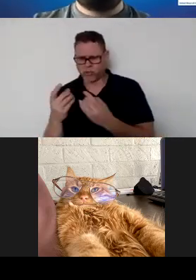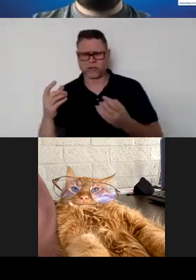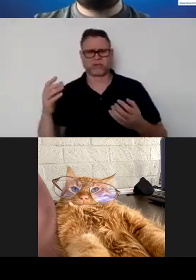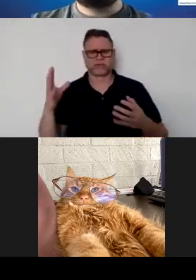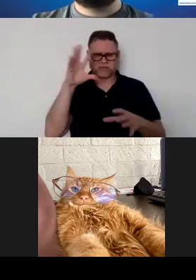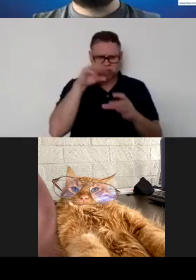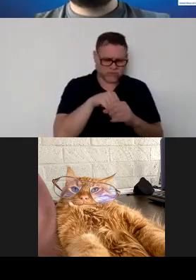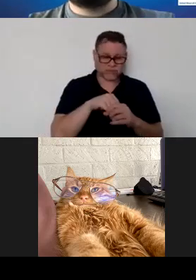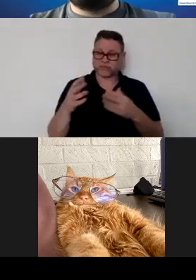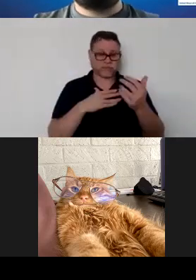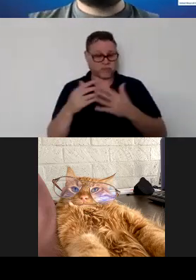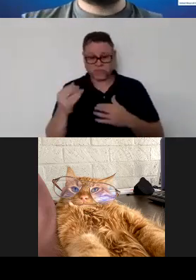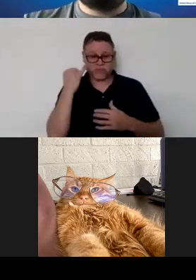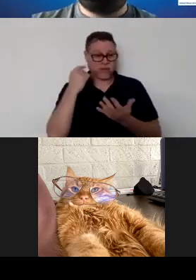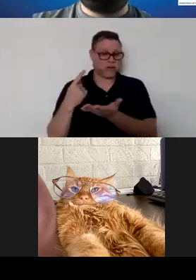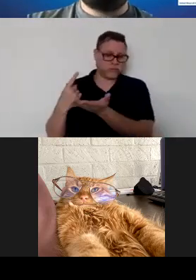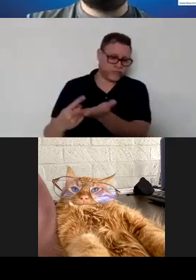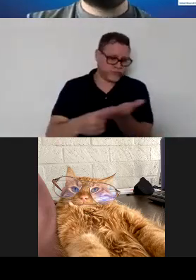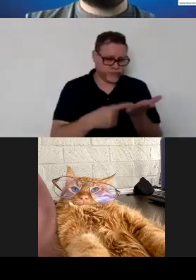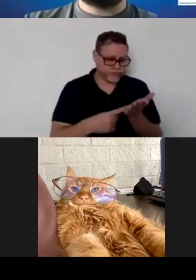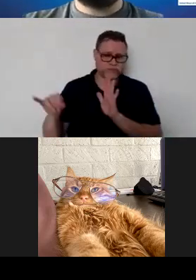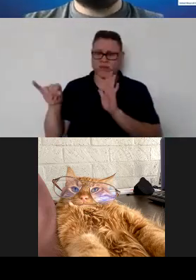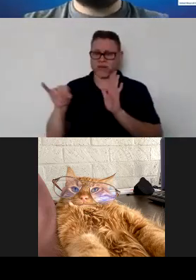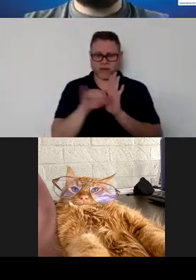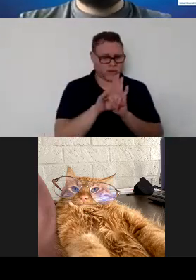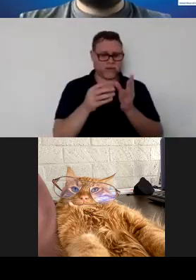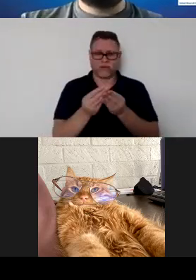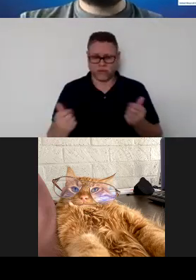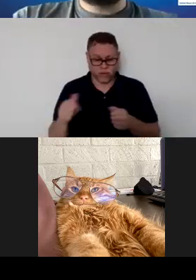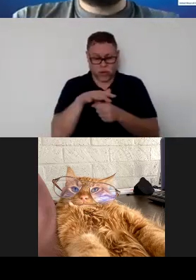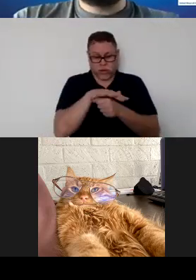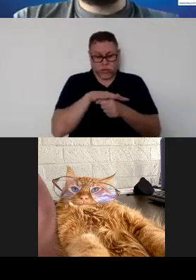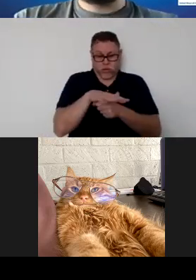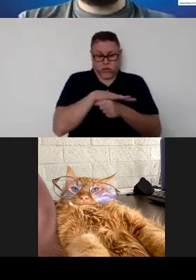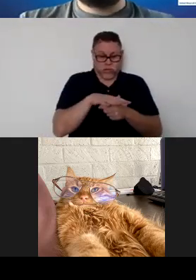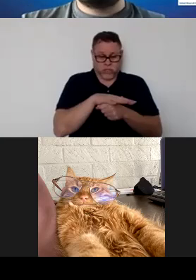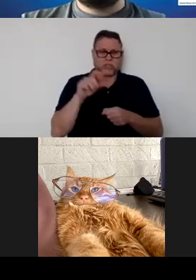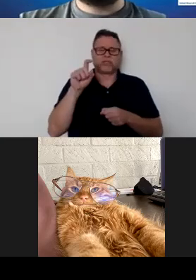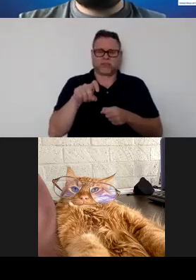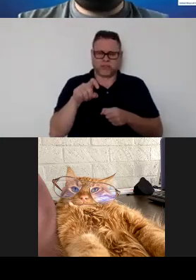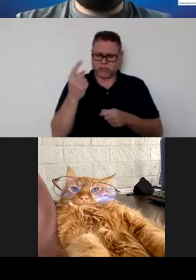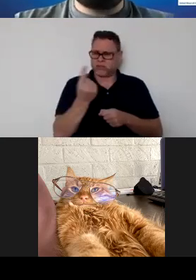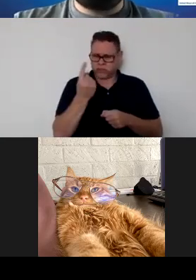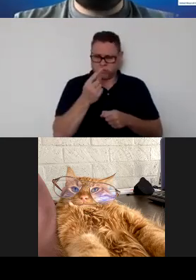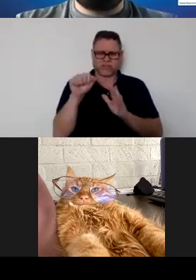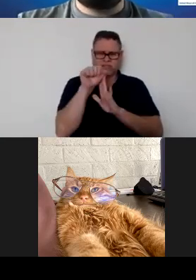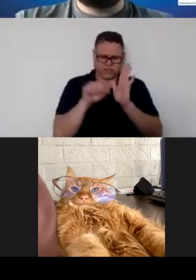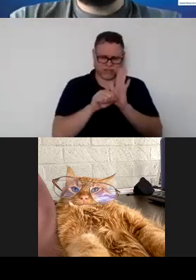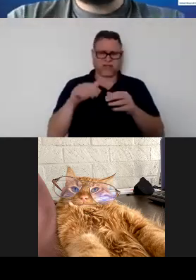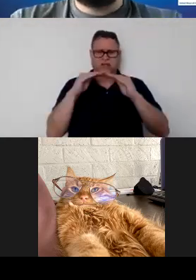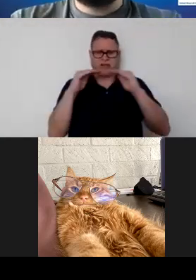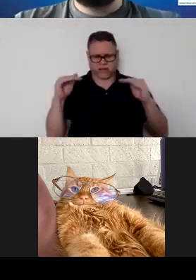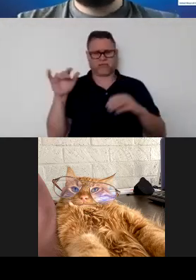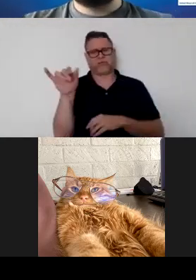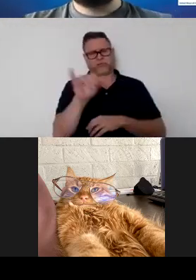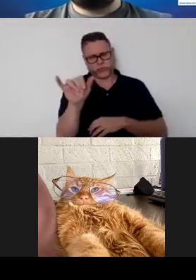that even if it is discussed and identified and resolved locally, it's something that should be occurring at the state level as well, because unless